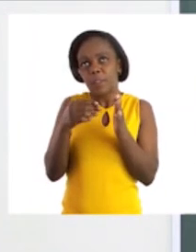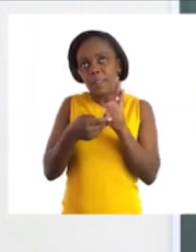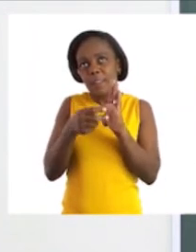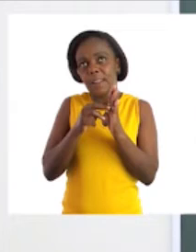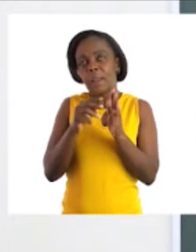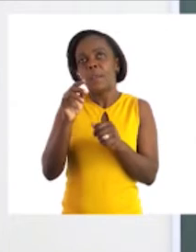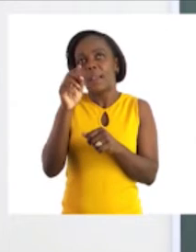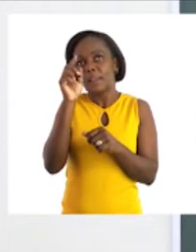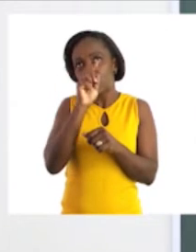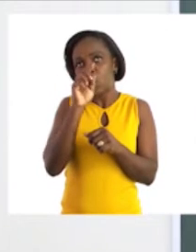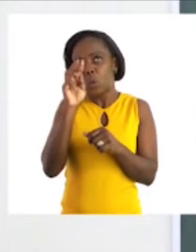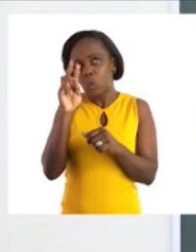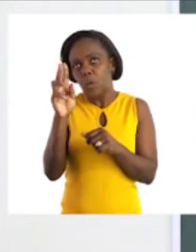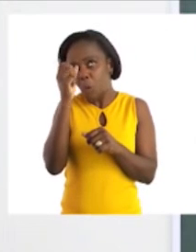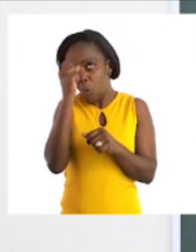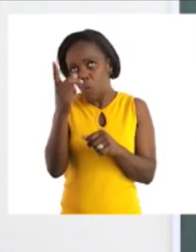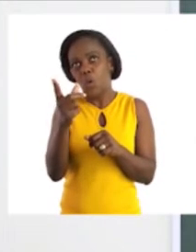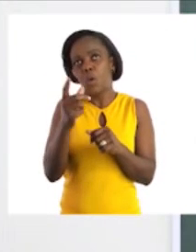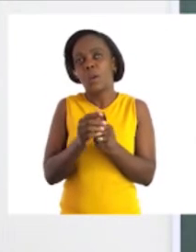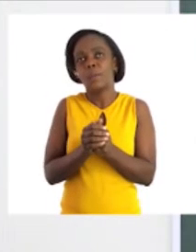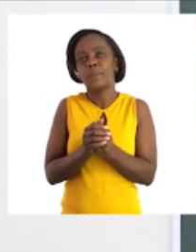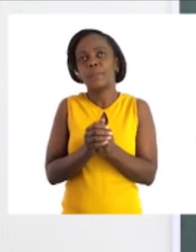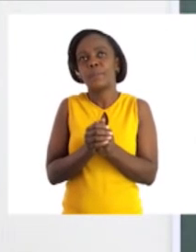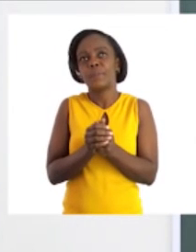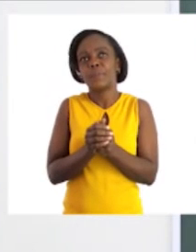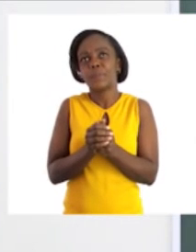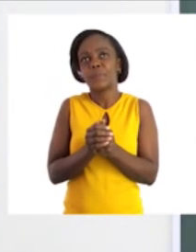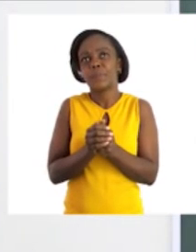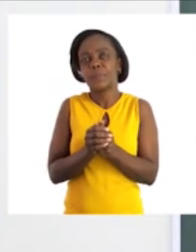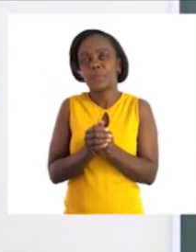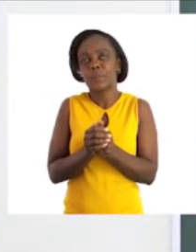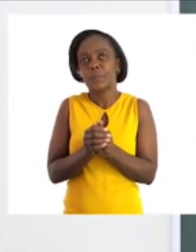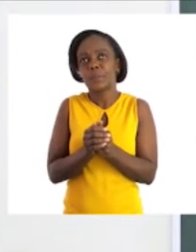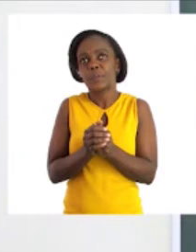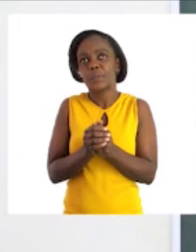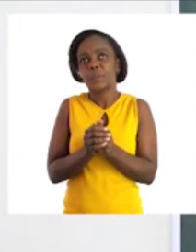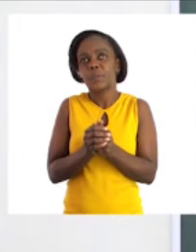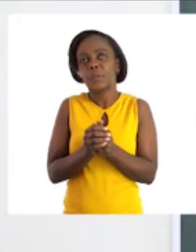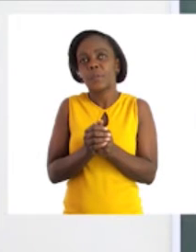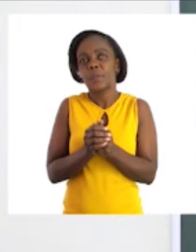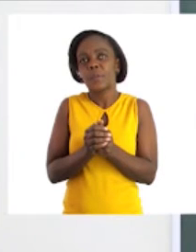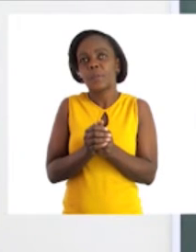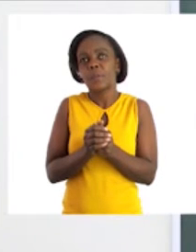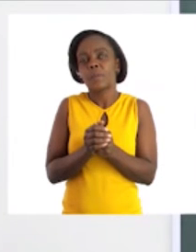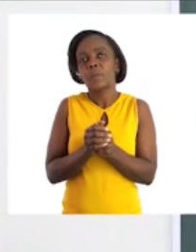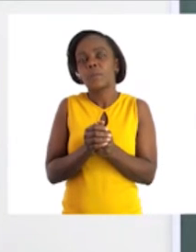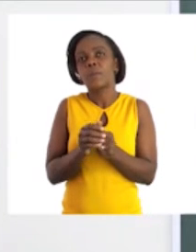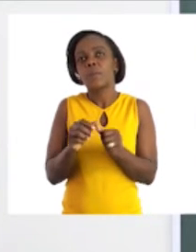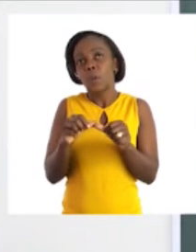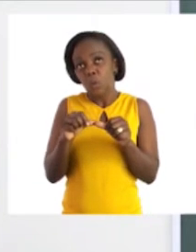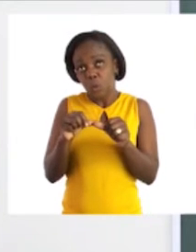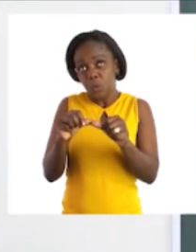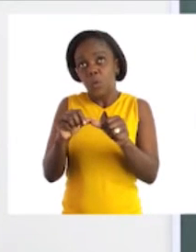asleep. So that is what they mean. Are we together? So when they say 13 hours, don't be surprised. Just continue from the